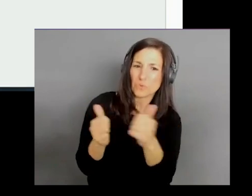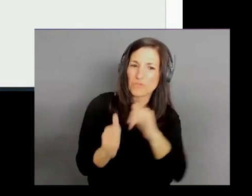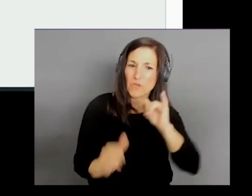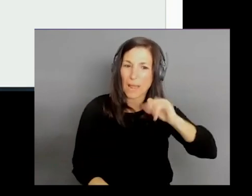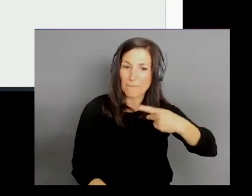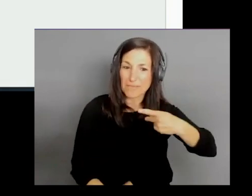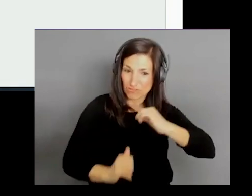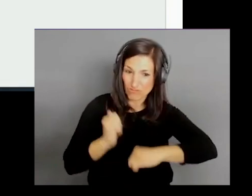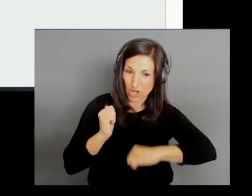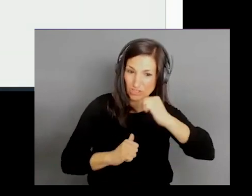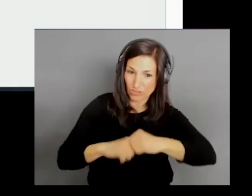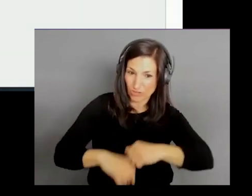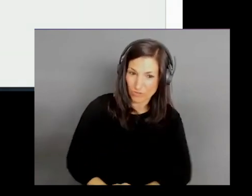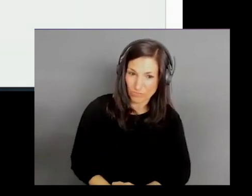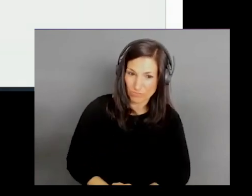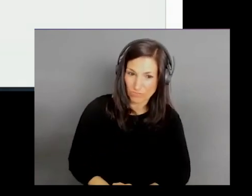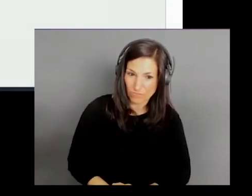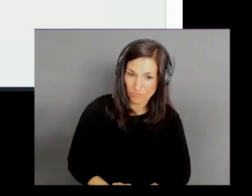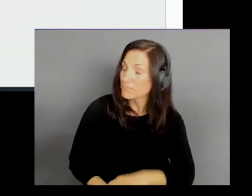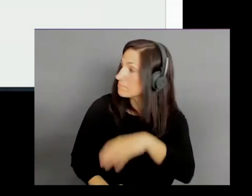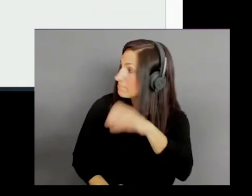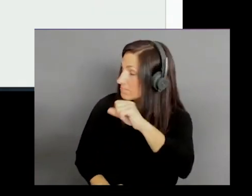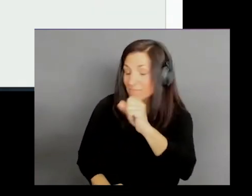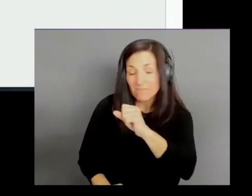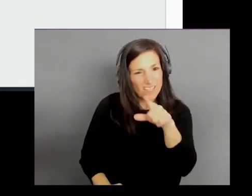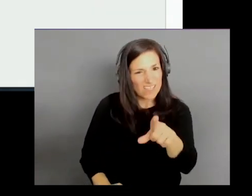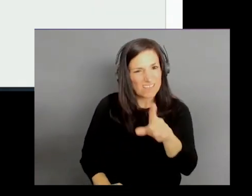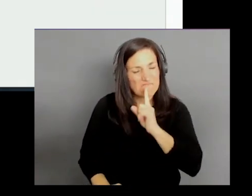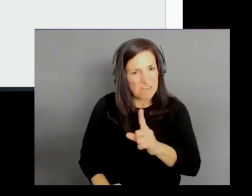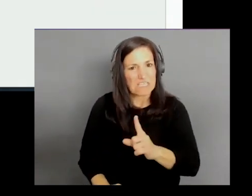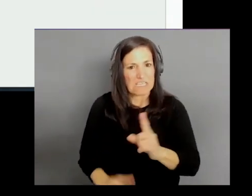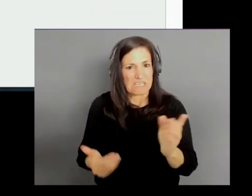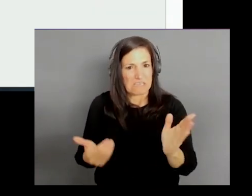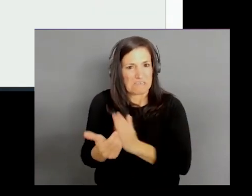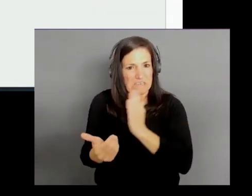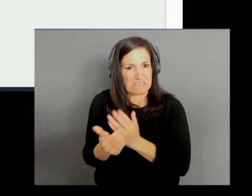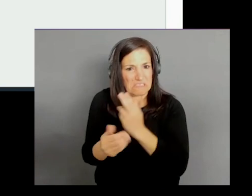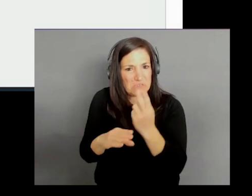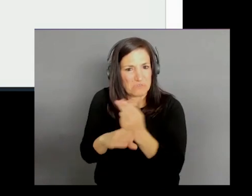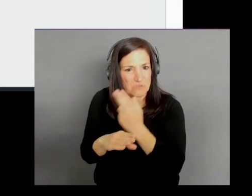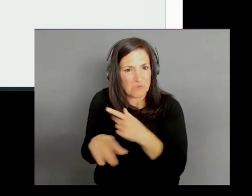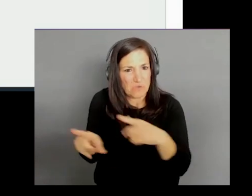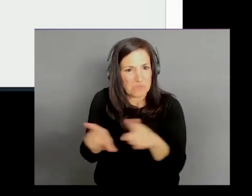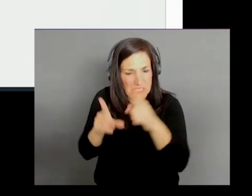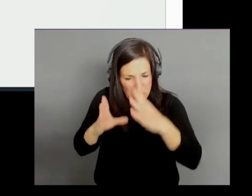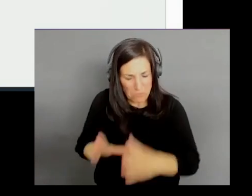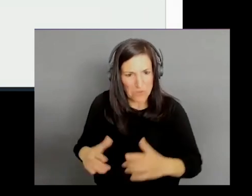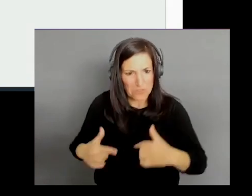Indeed. It's quite user-friendly also. Just yes.